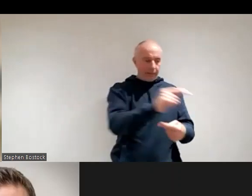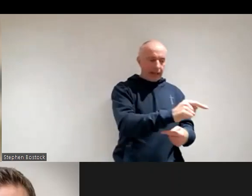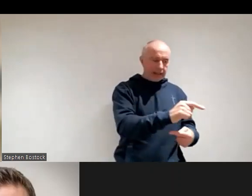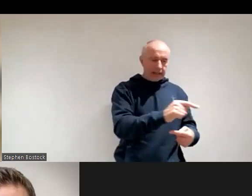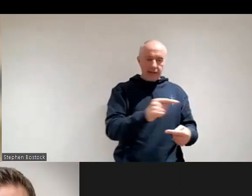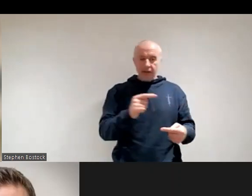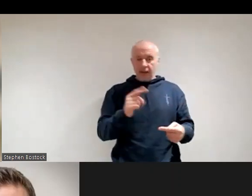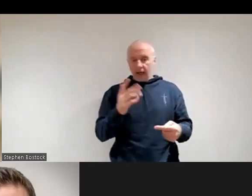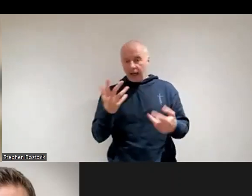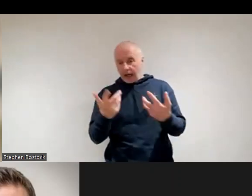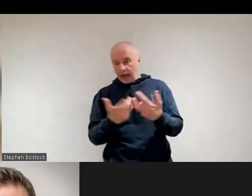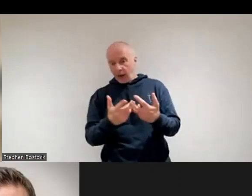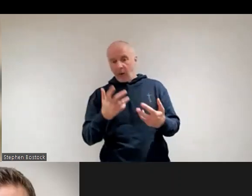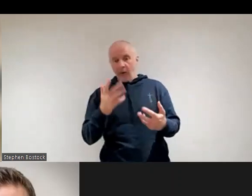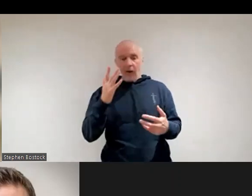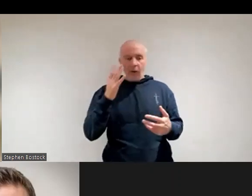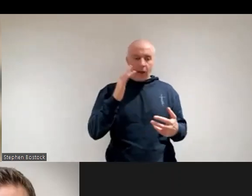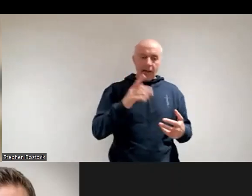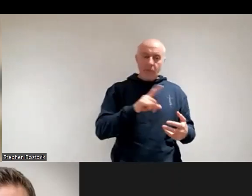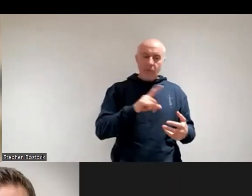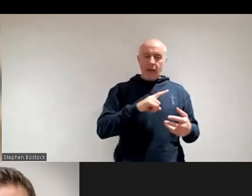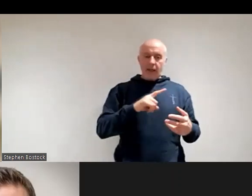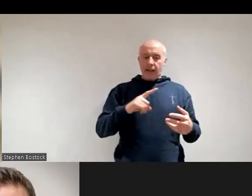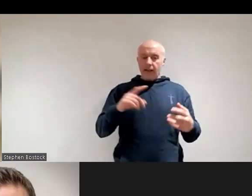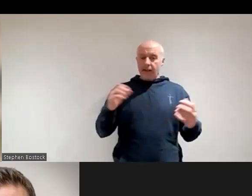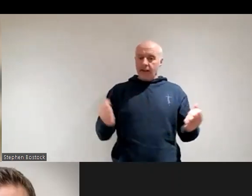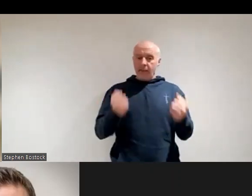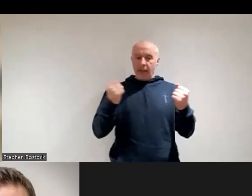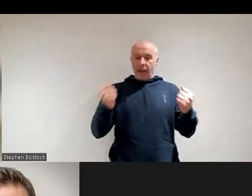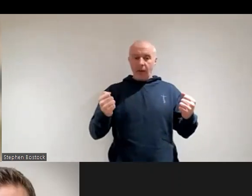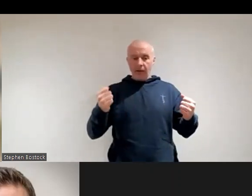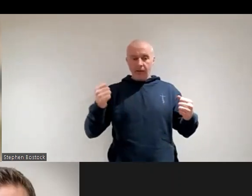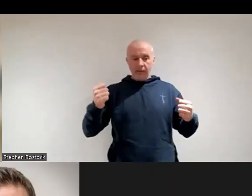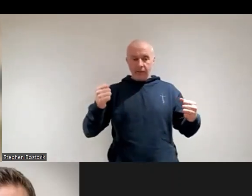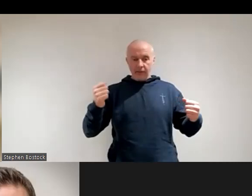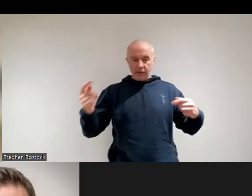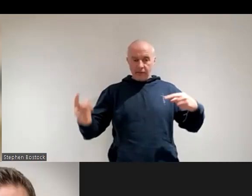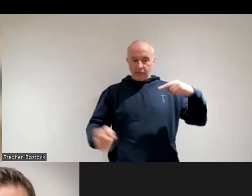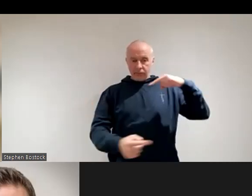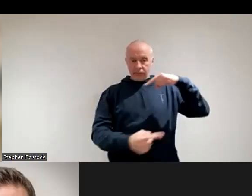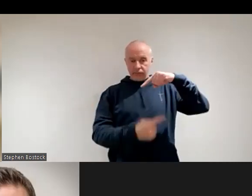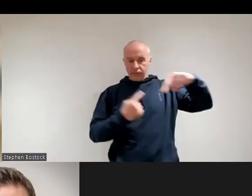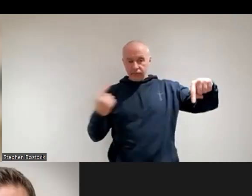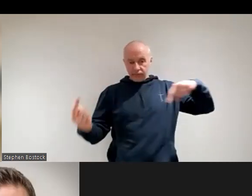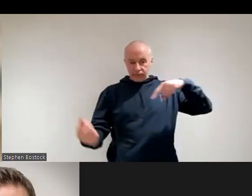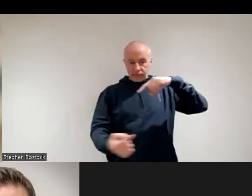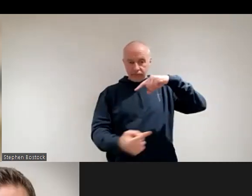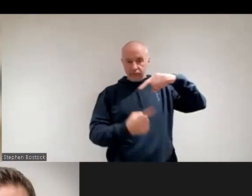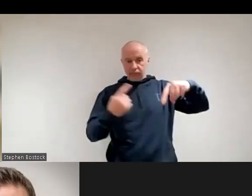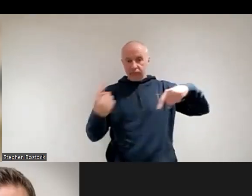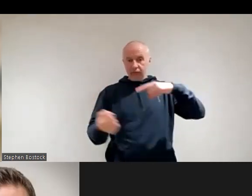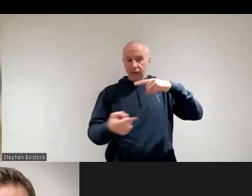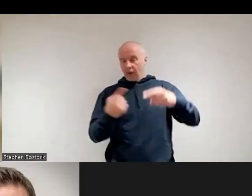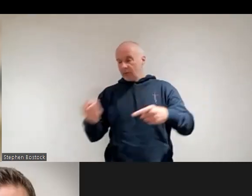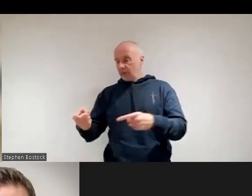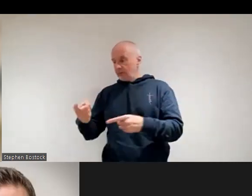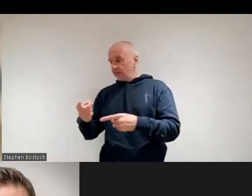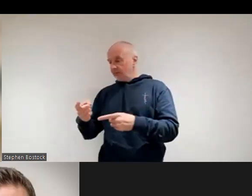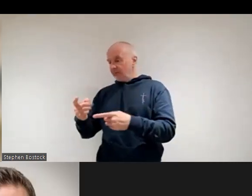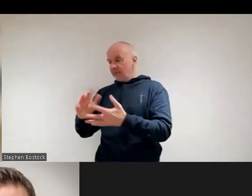Because all those power cycling could be potentially detrimental to your battery as well,